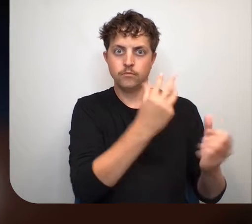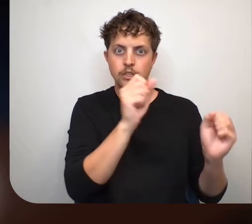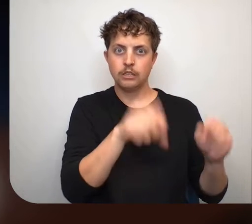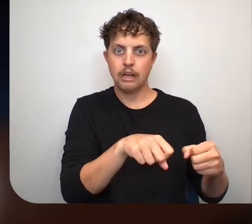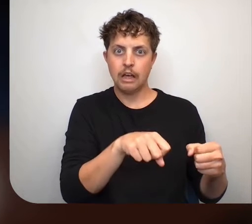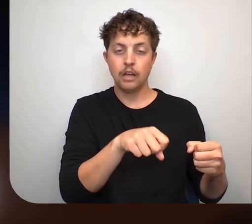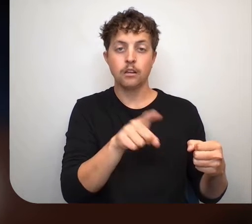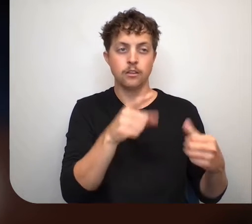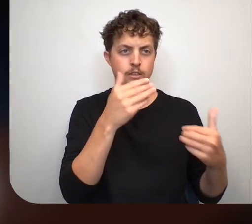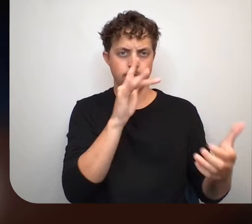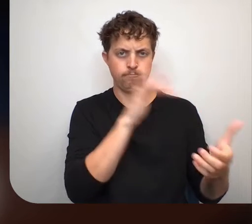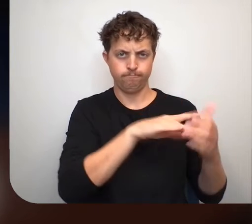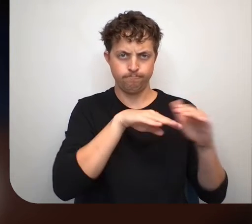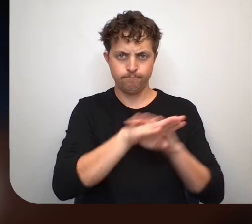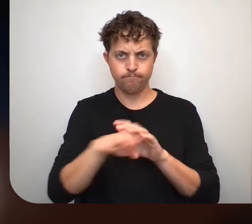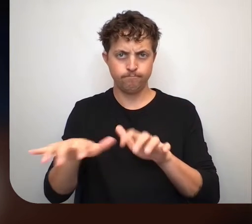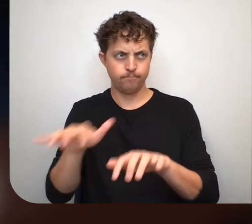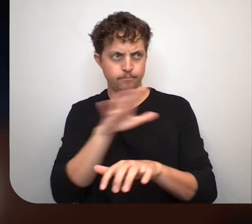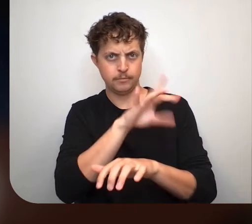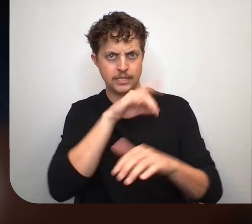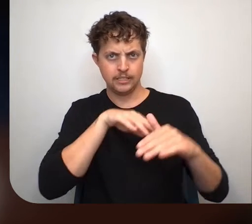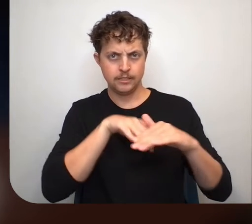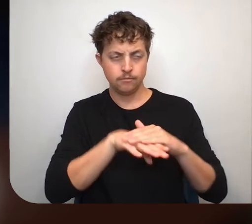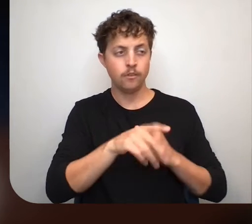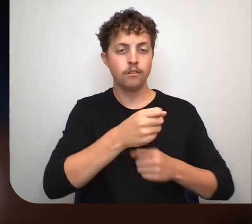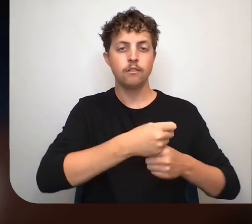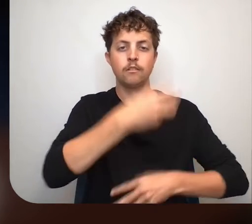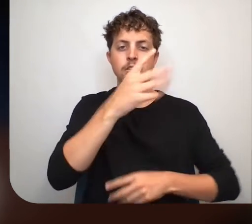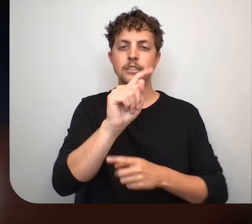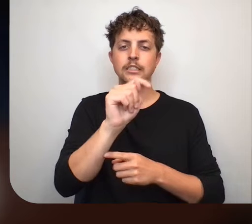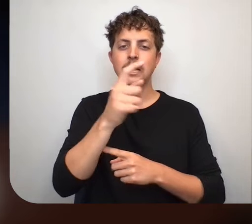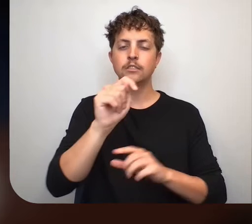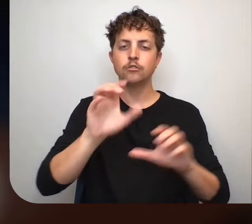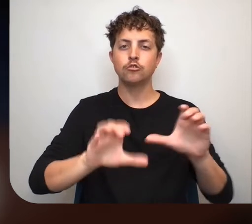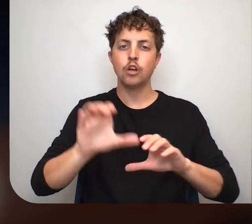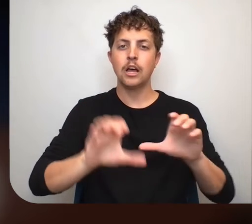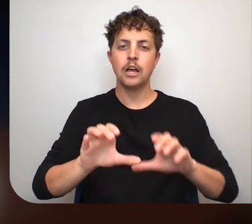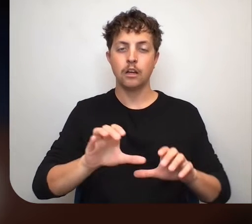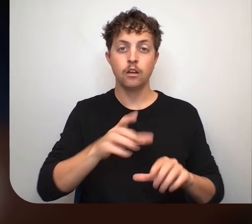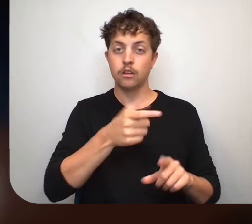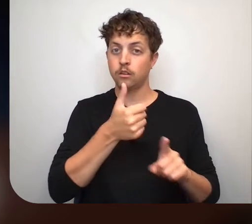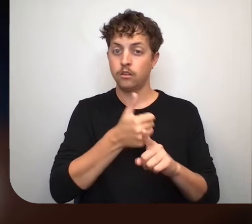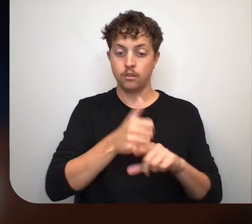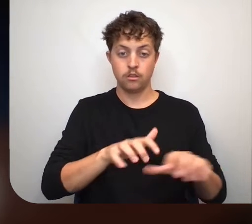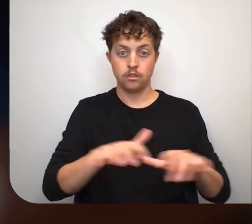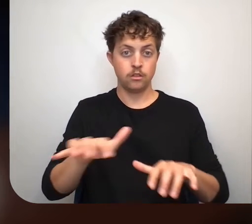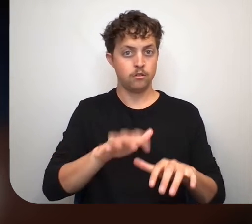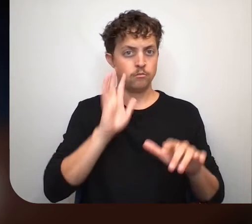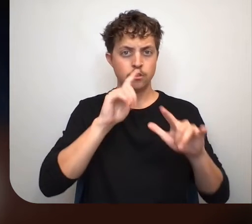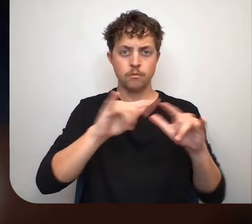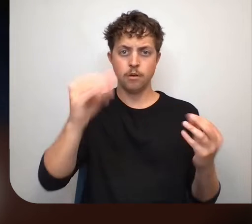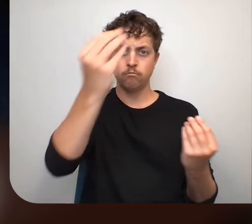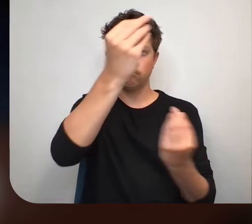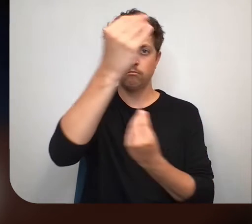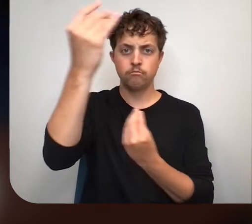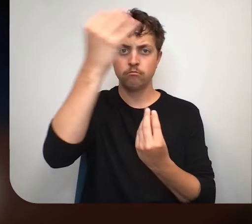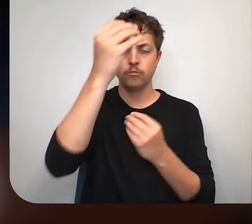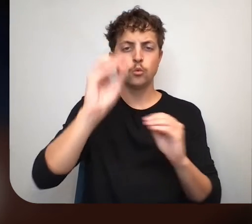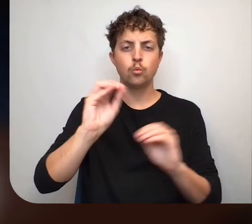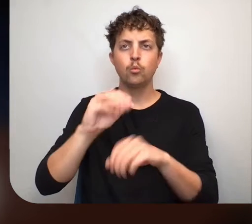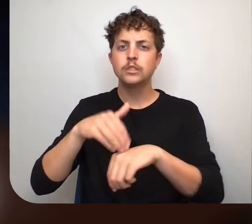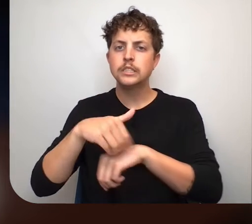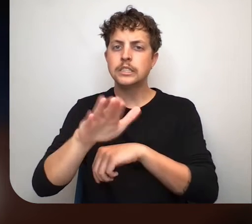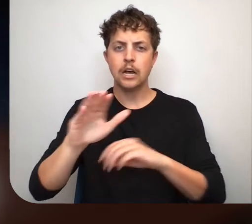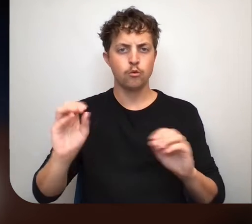You select the RTT button. Text chat window appears. Text typed is sent right away. There is no